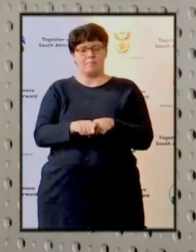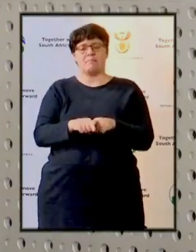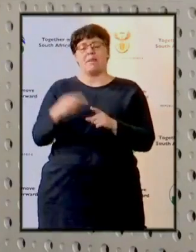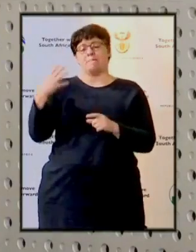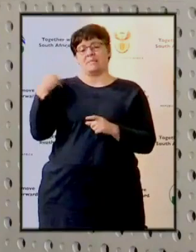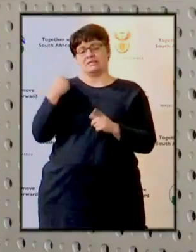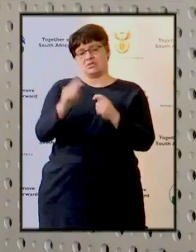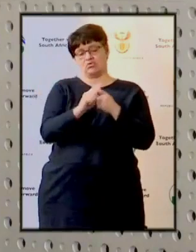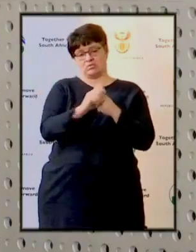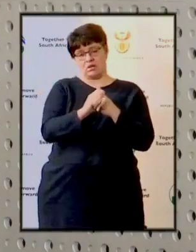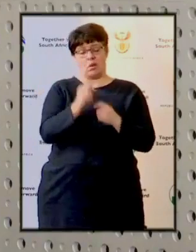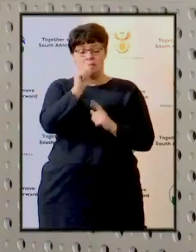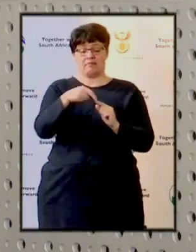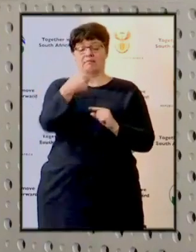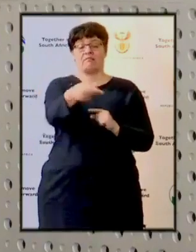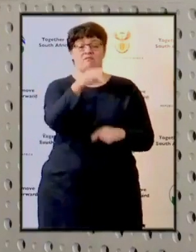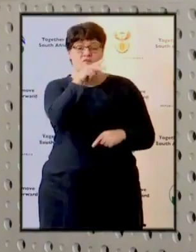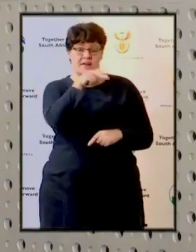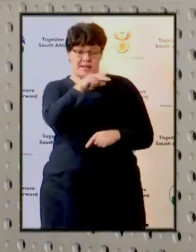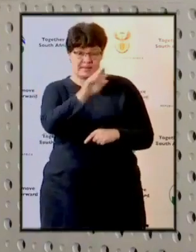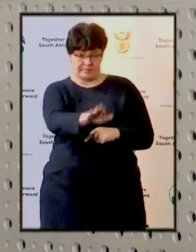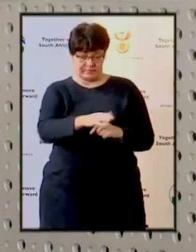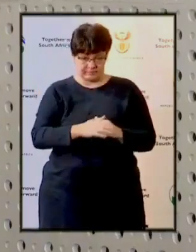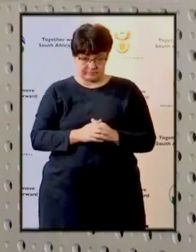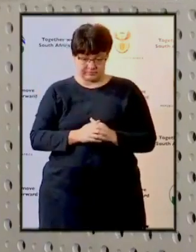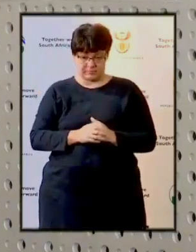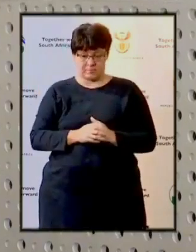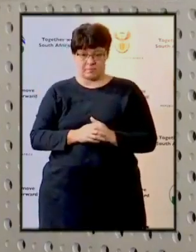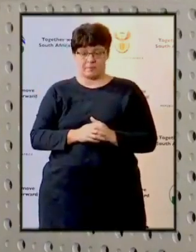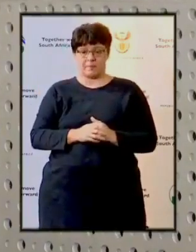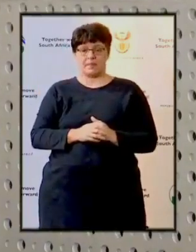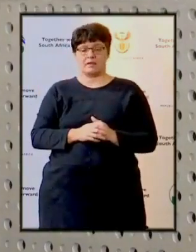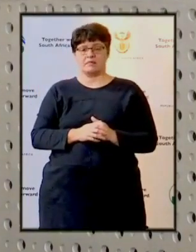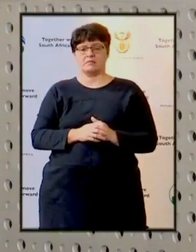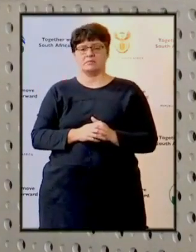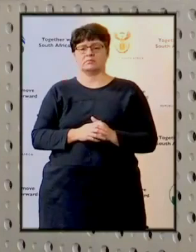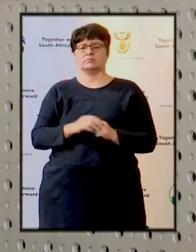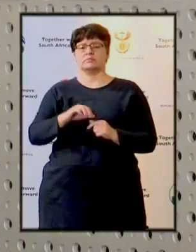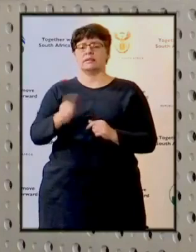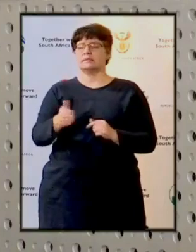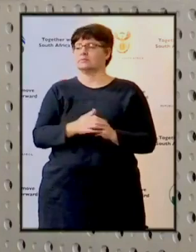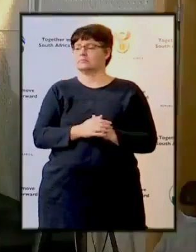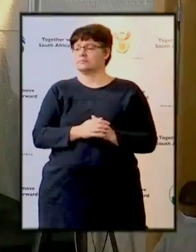he holds his own media briefing on the direction that he'll be giving. The next one.